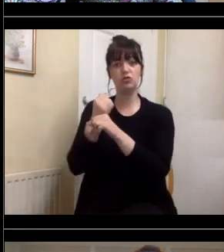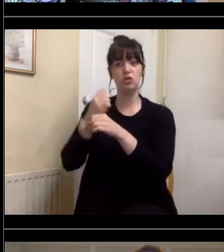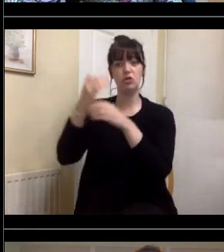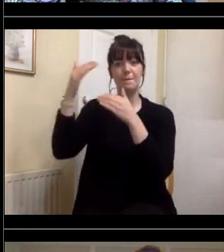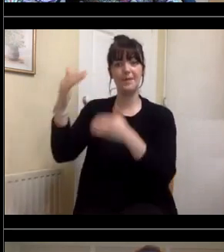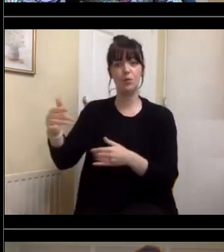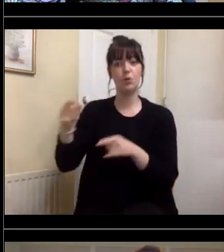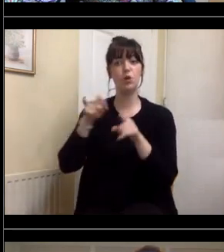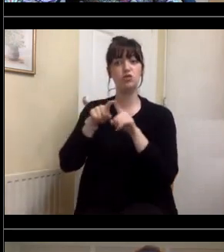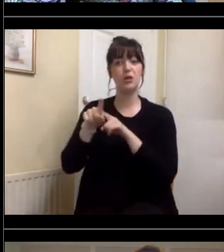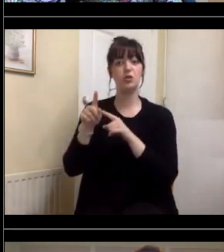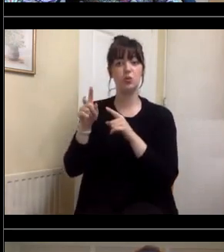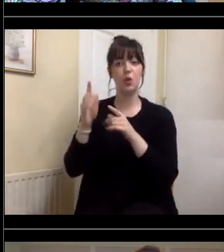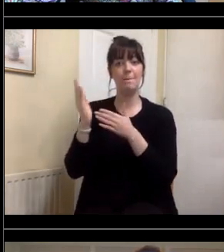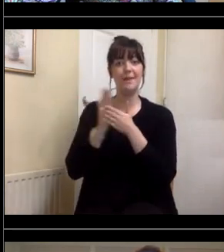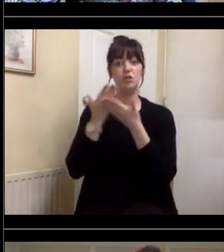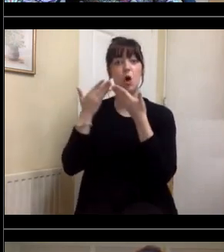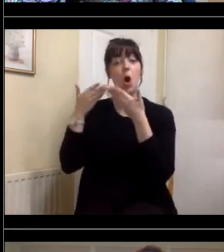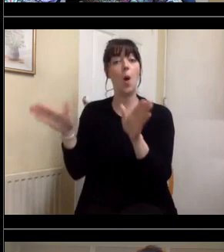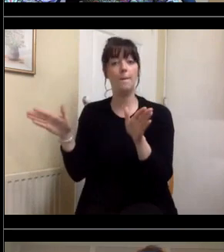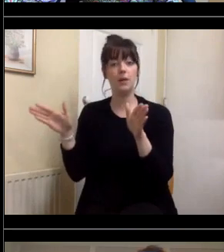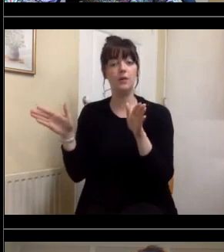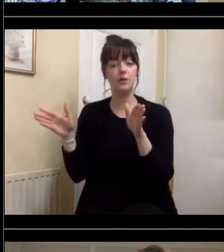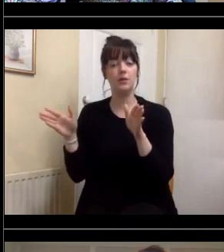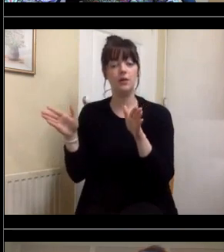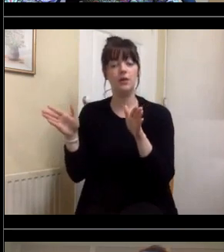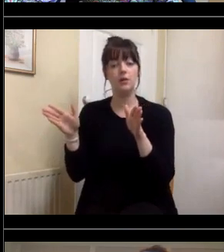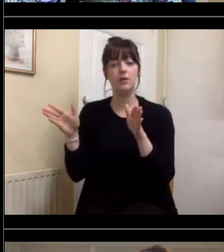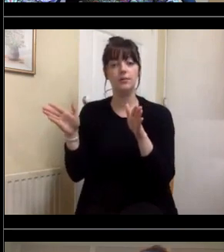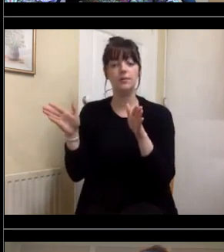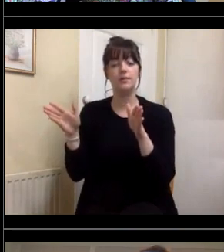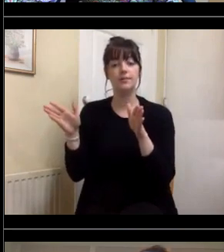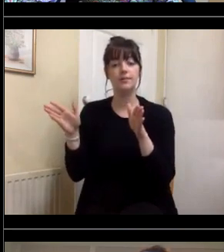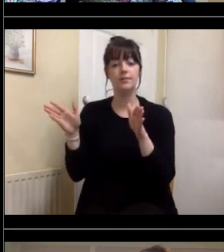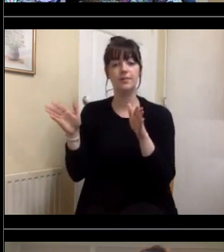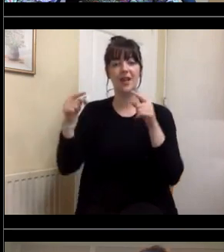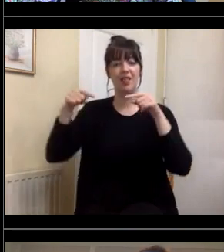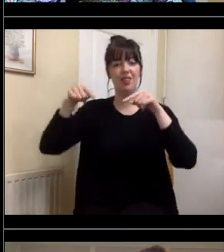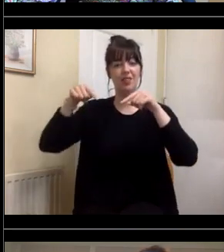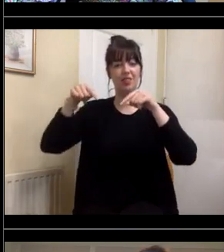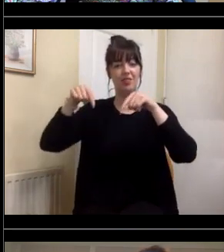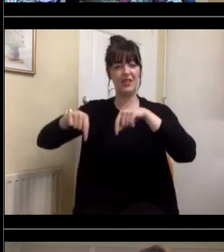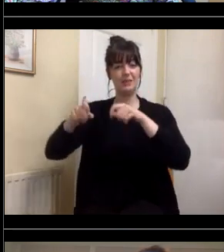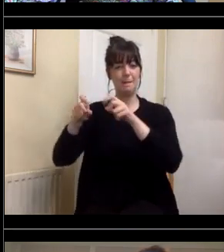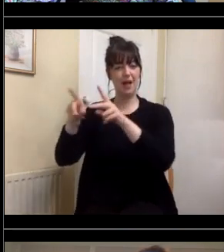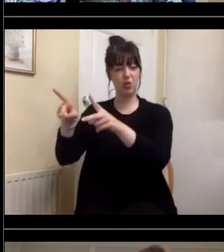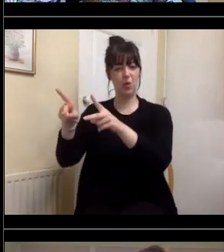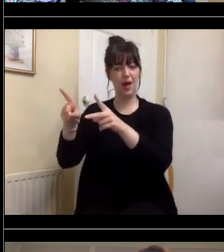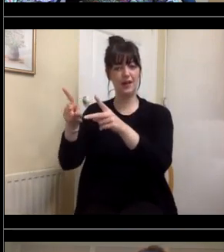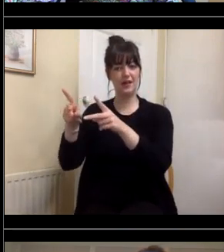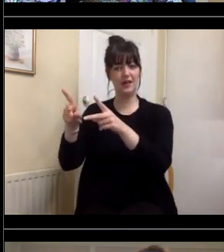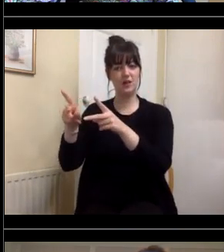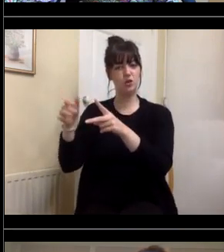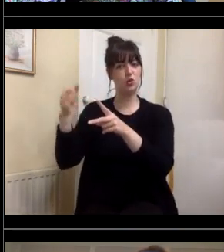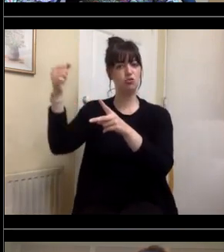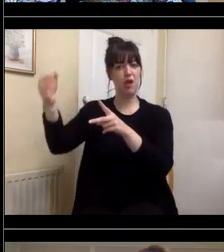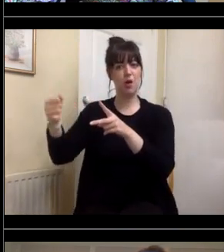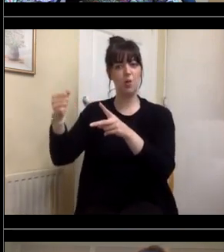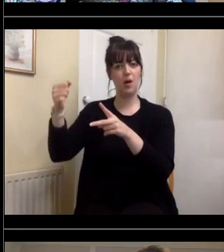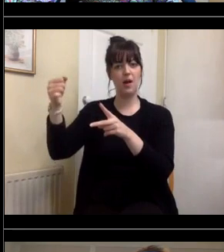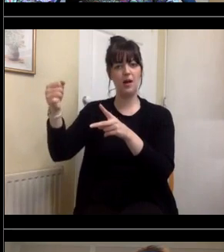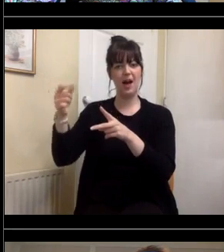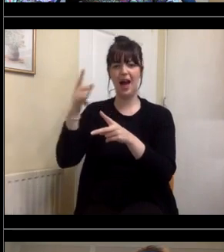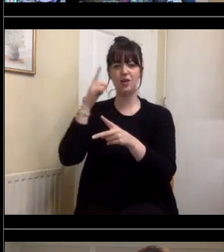we're trying to keep them open, and so I think this one doesn't appear to be in our